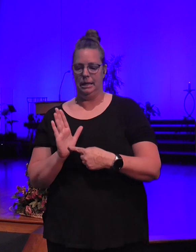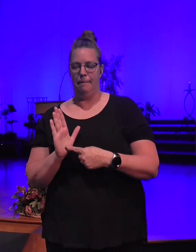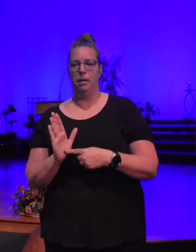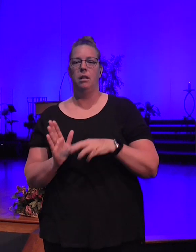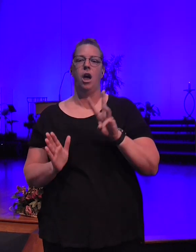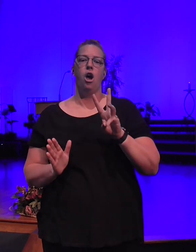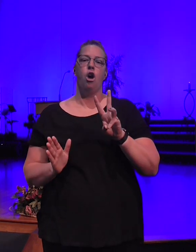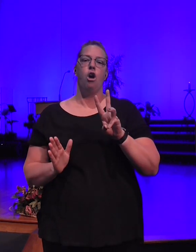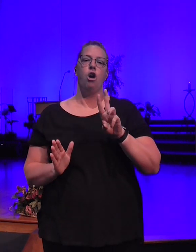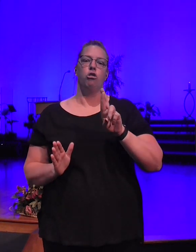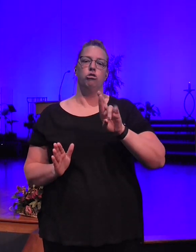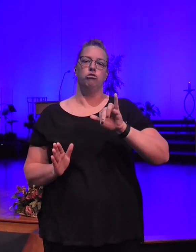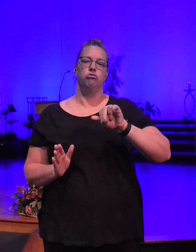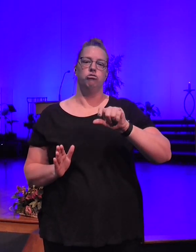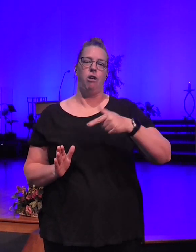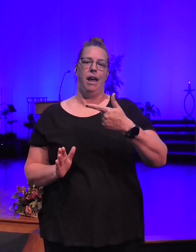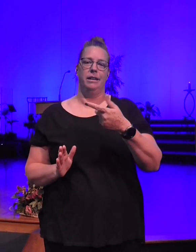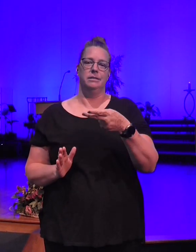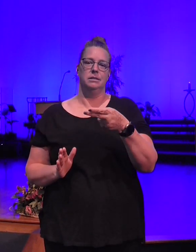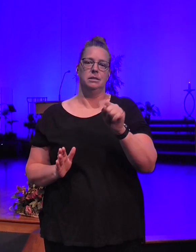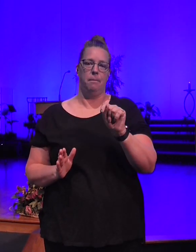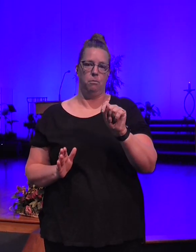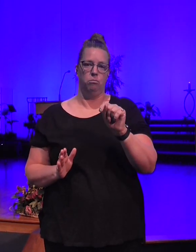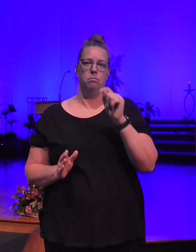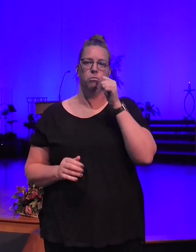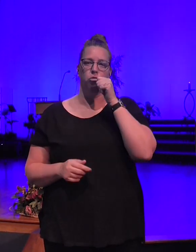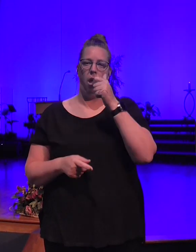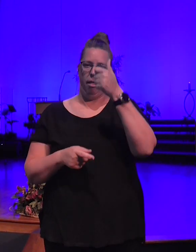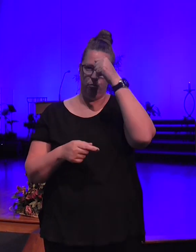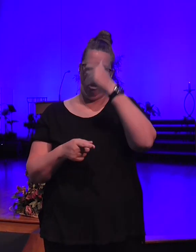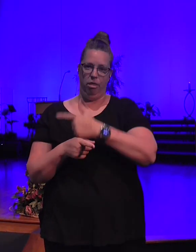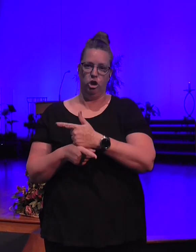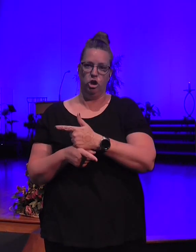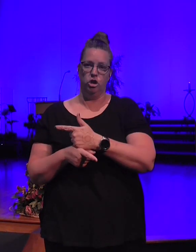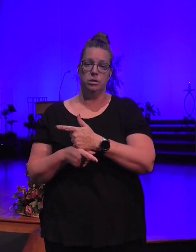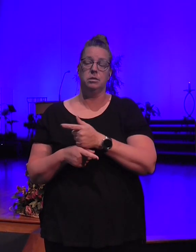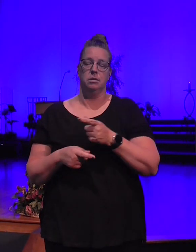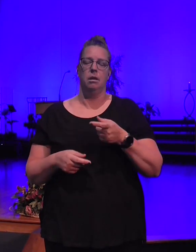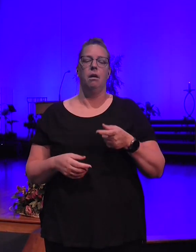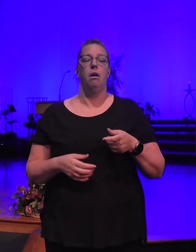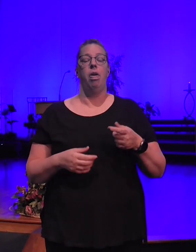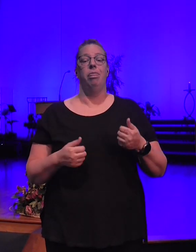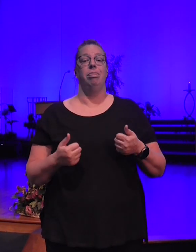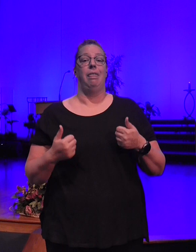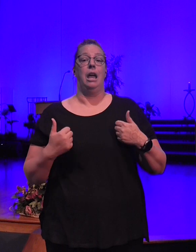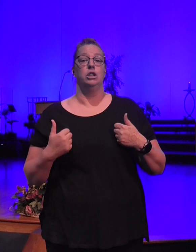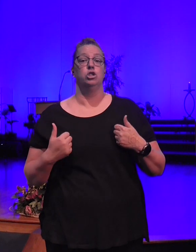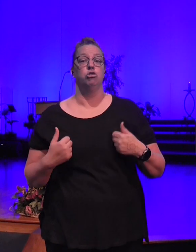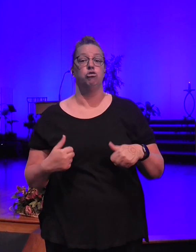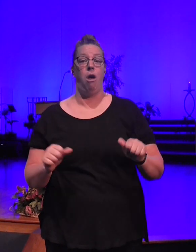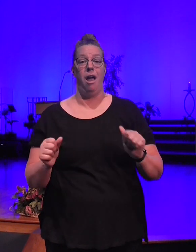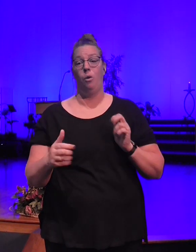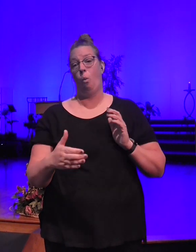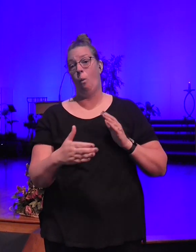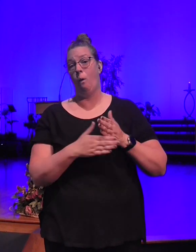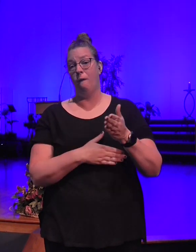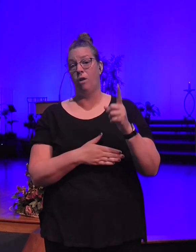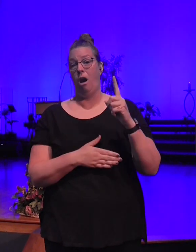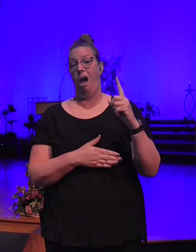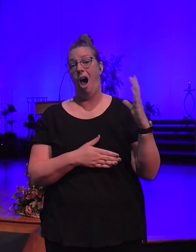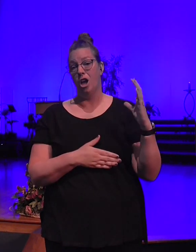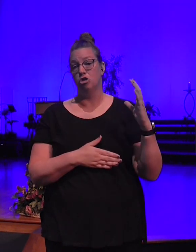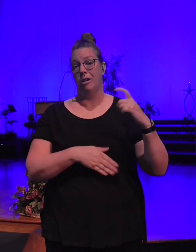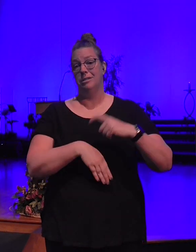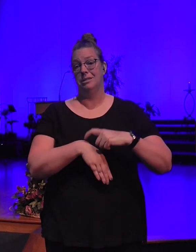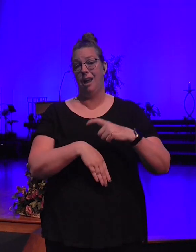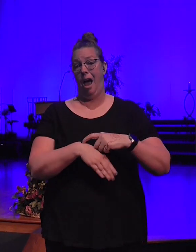brothers. The Wright brothers tried over 100 times to get a